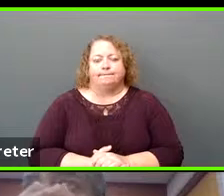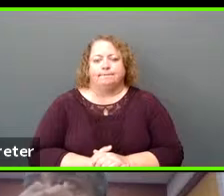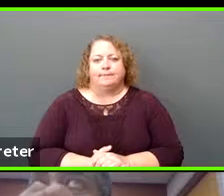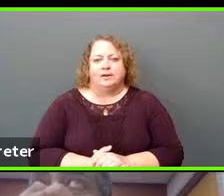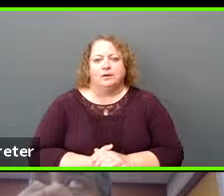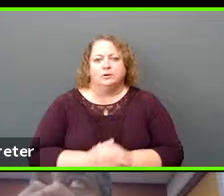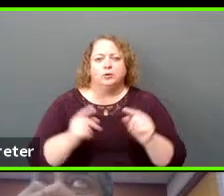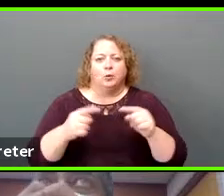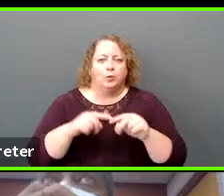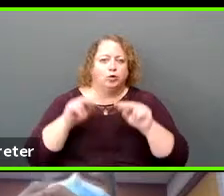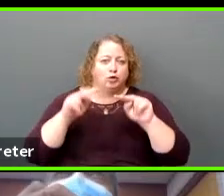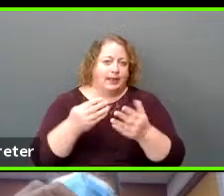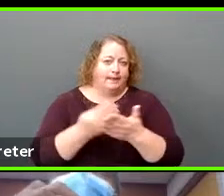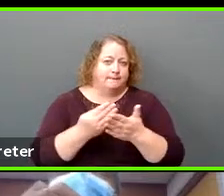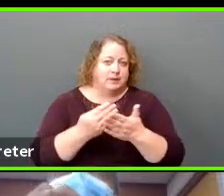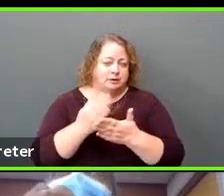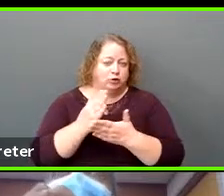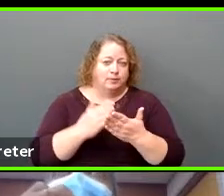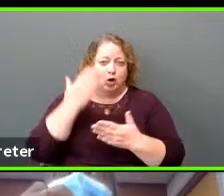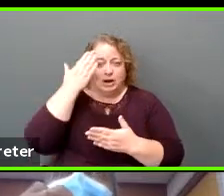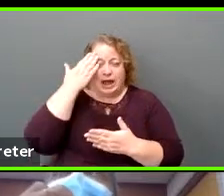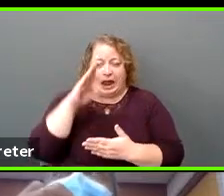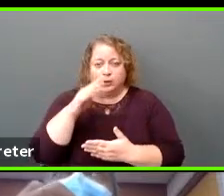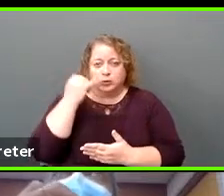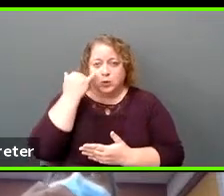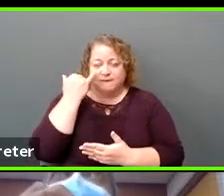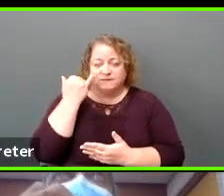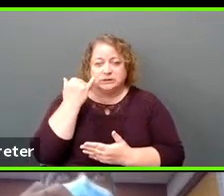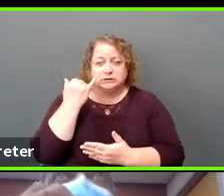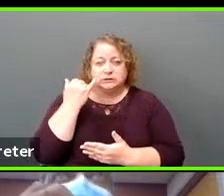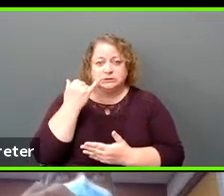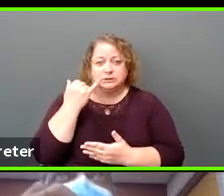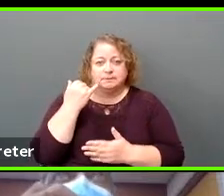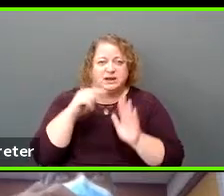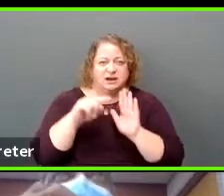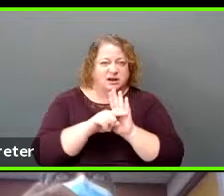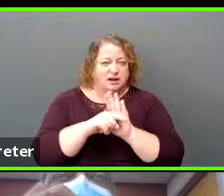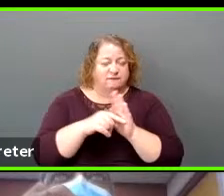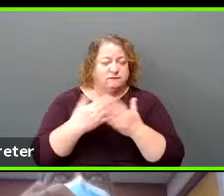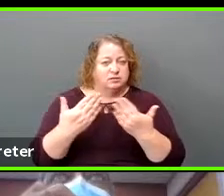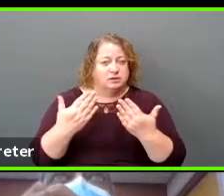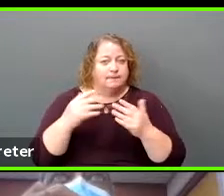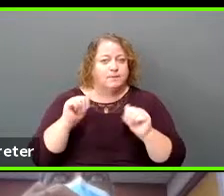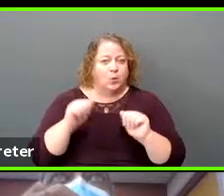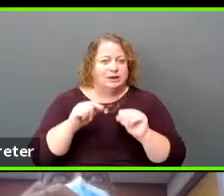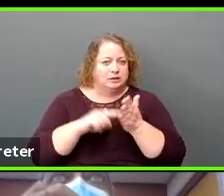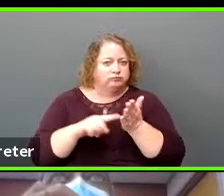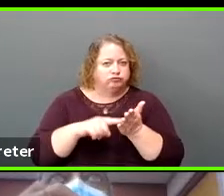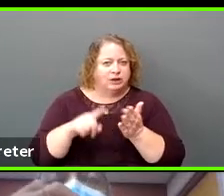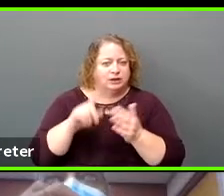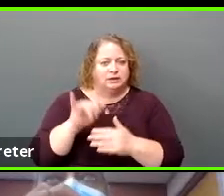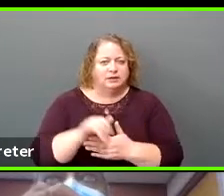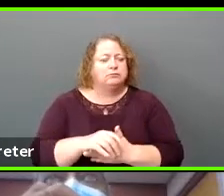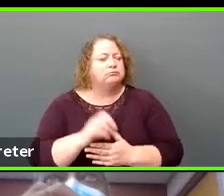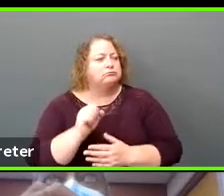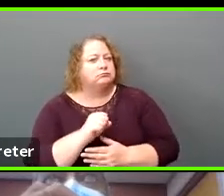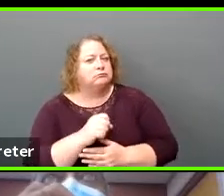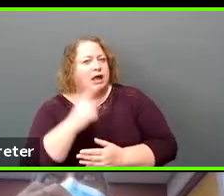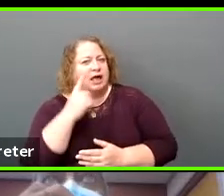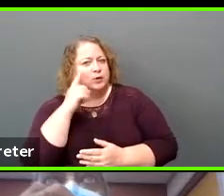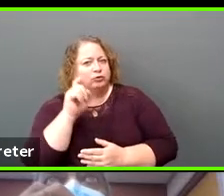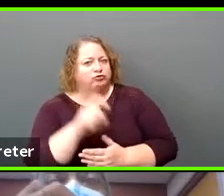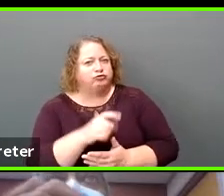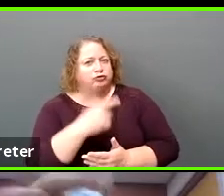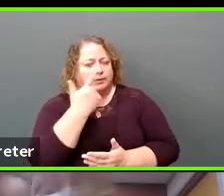the monetary part, I don't know if it has ever been a detriment, but that is something we could definitely look into. Yeah, I would think that